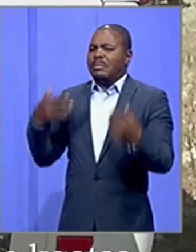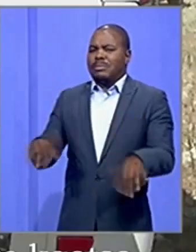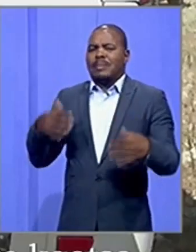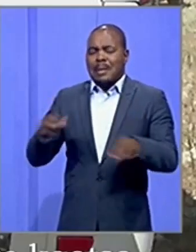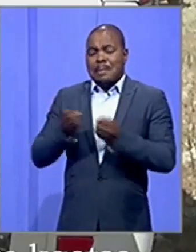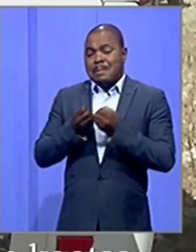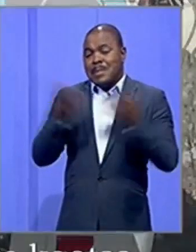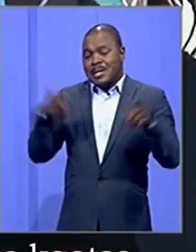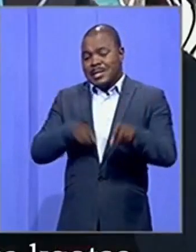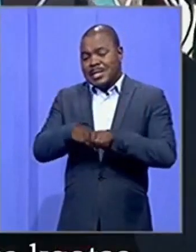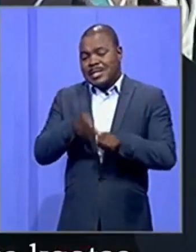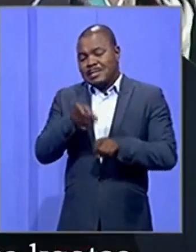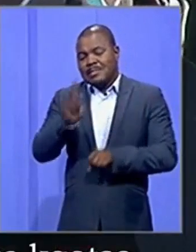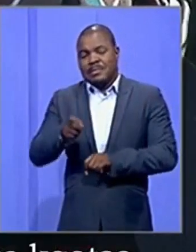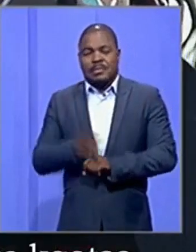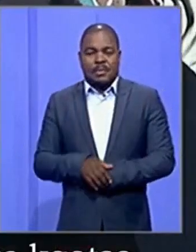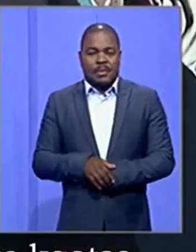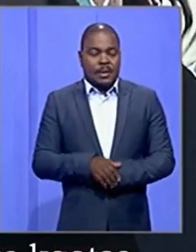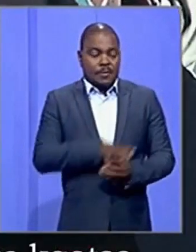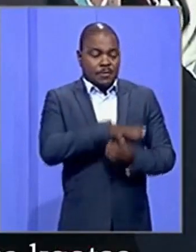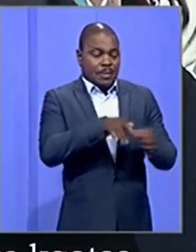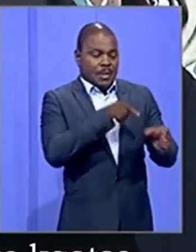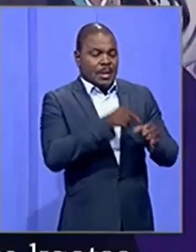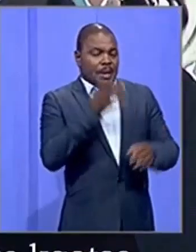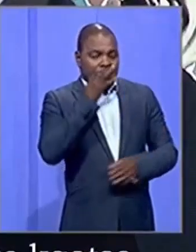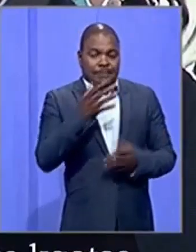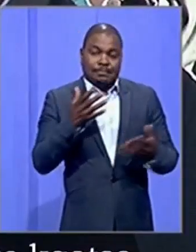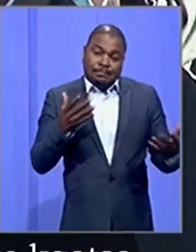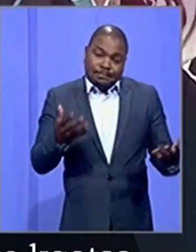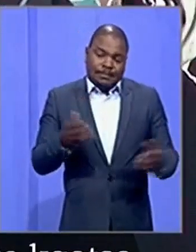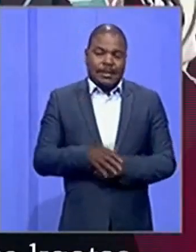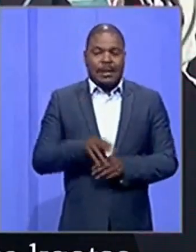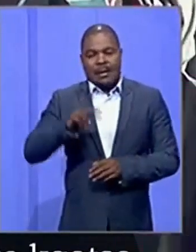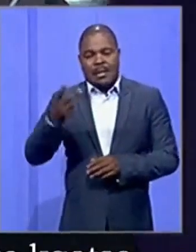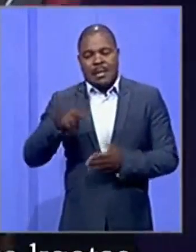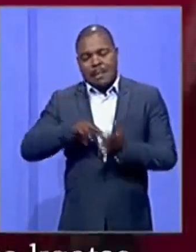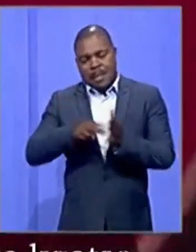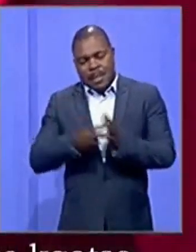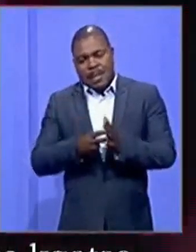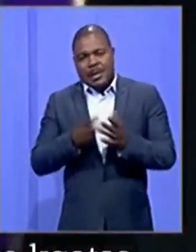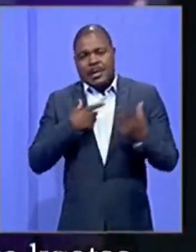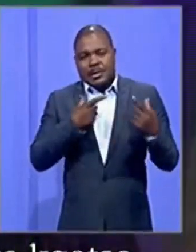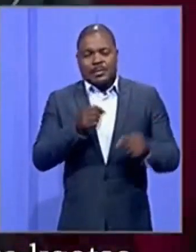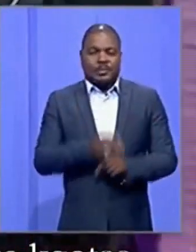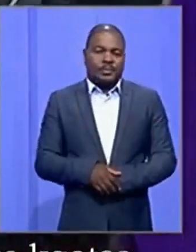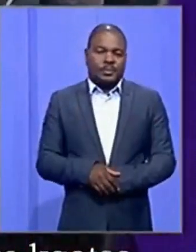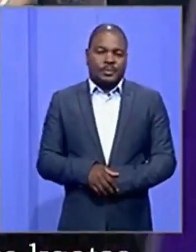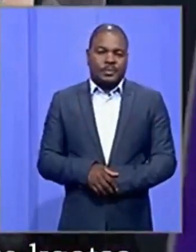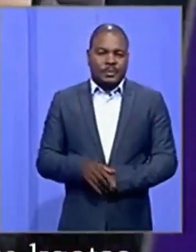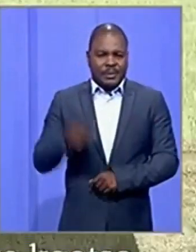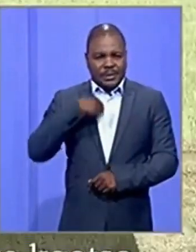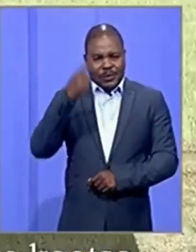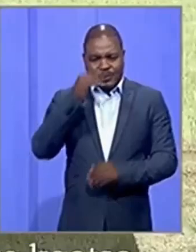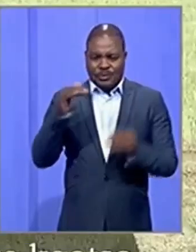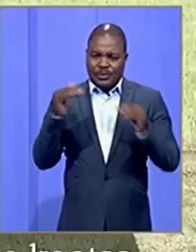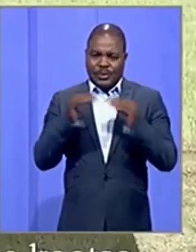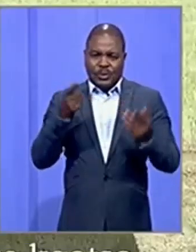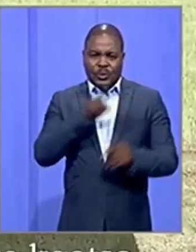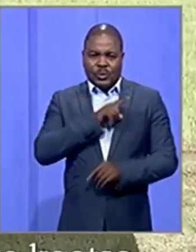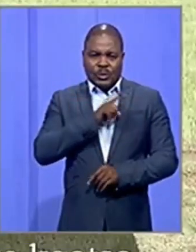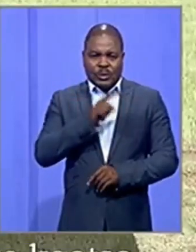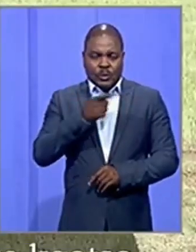tshwanela ke go di dira. Ba lelapa la ga Makinye ba re ba patelesegile go tla ka maano a mangwe. Ke tsaya gore go fe gore re tsa di cost